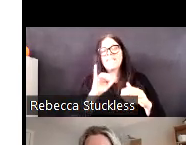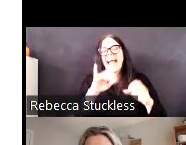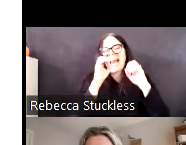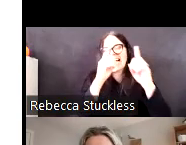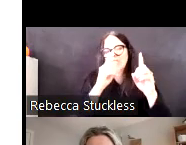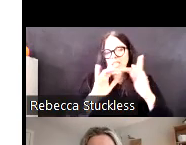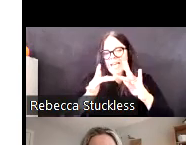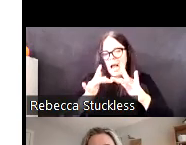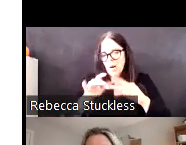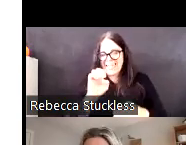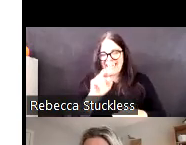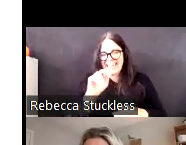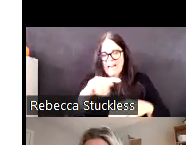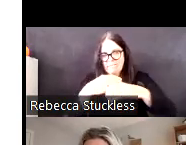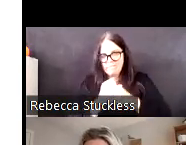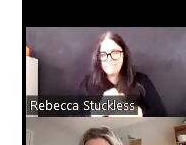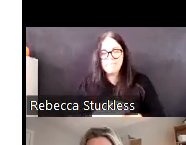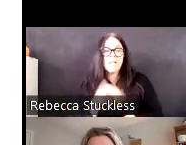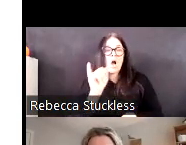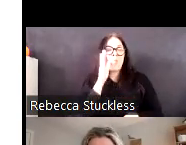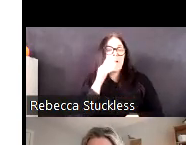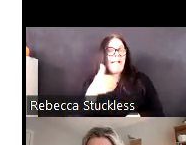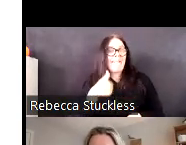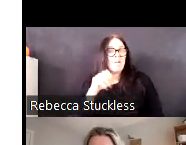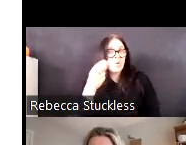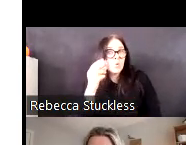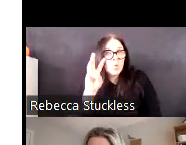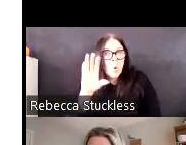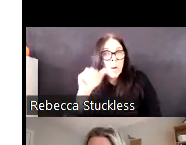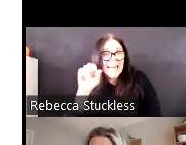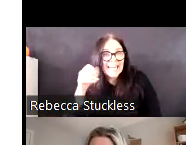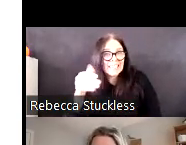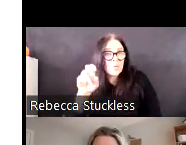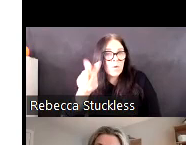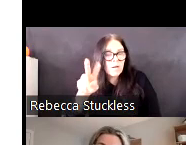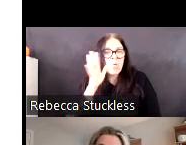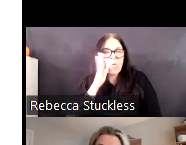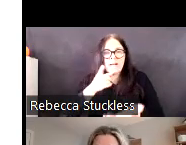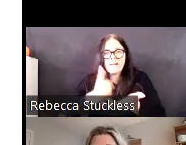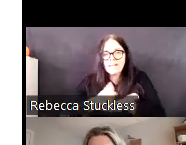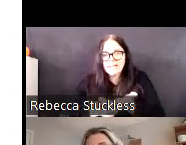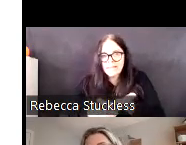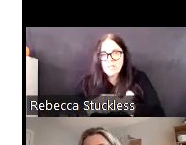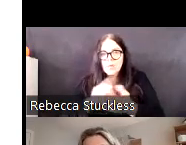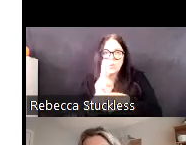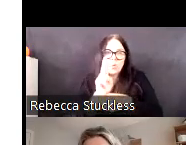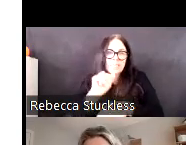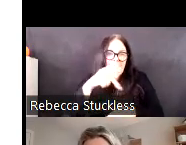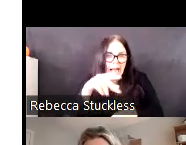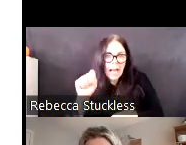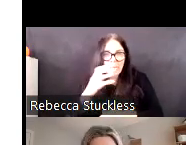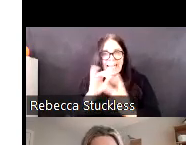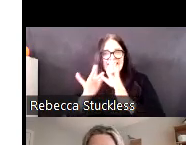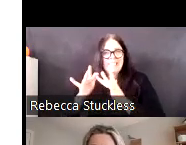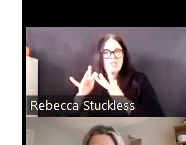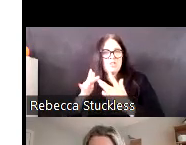in next week as well. And a showcase coming back in November when we will be talking about using apps and digital